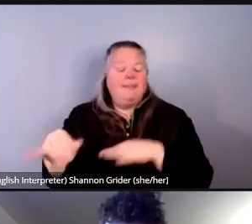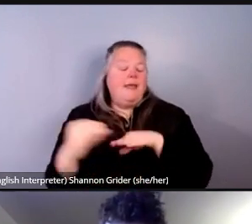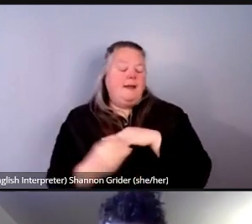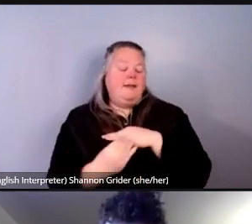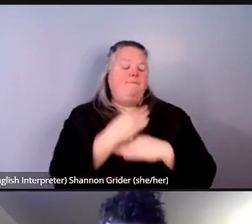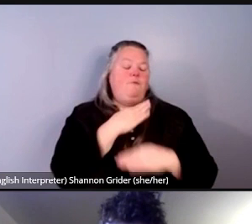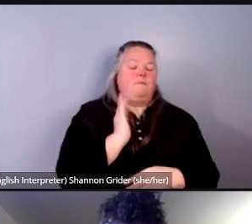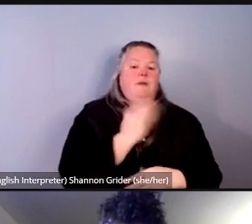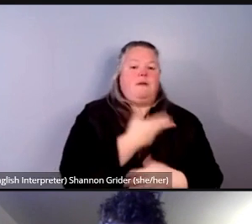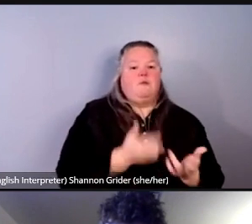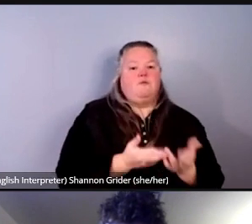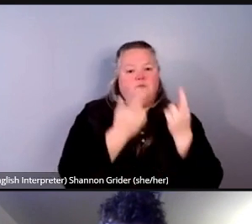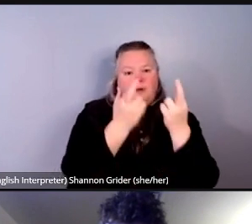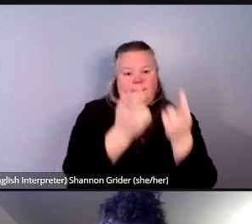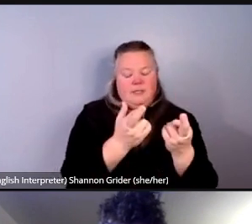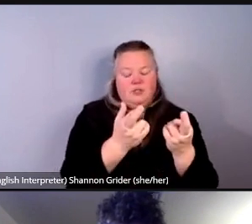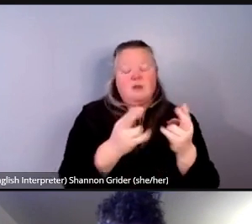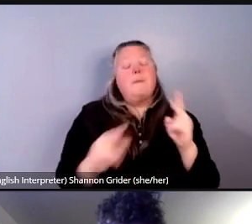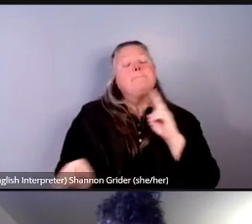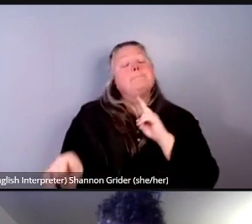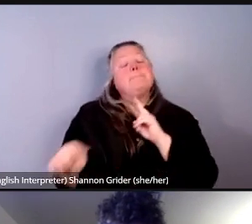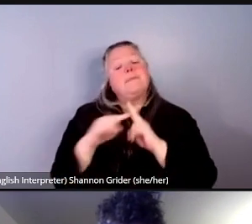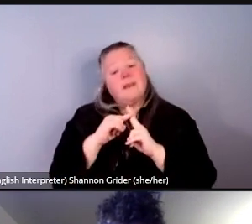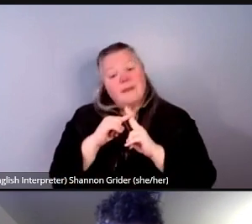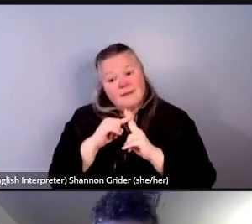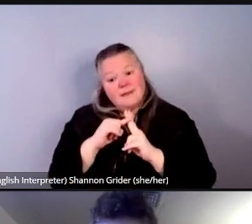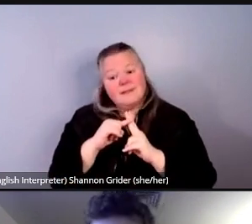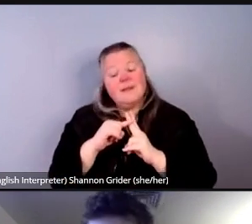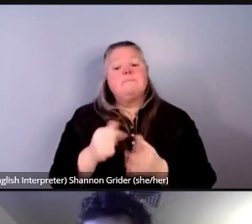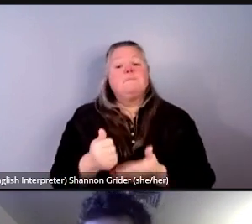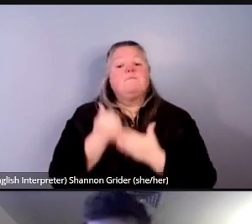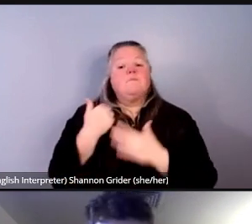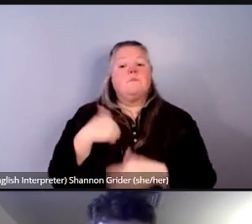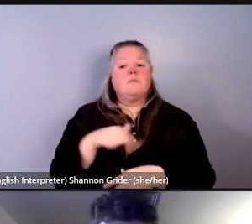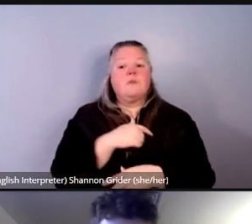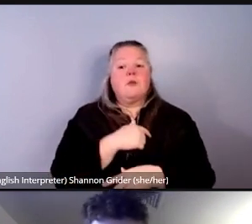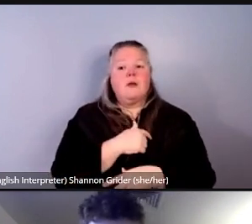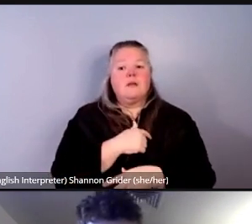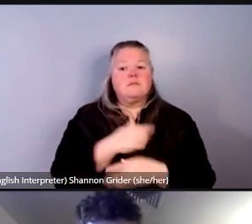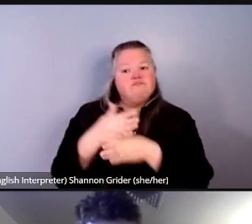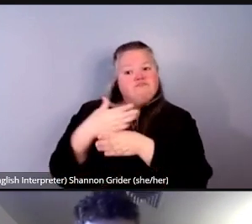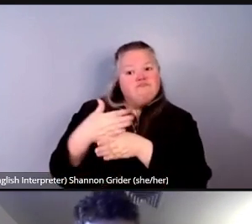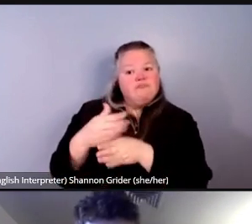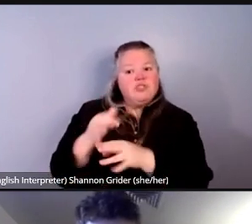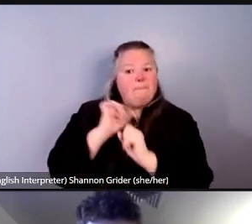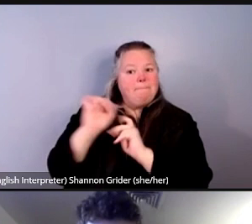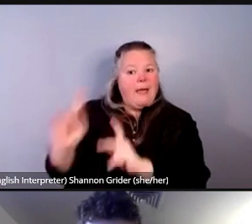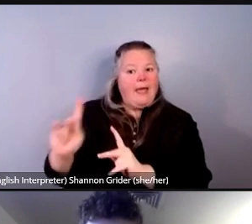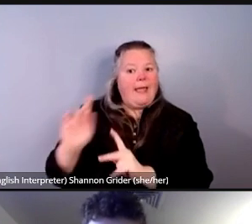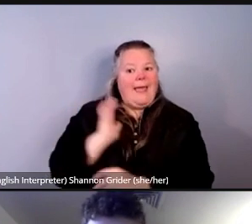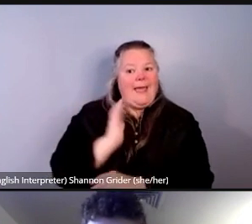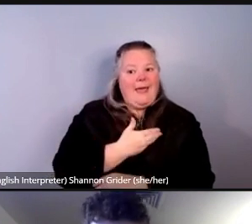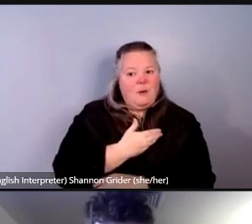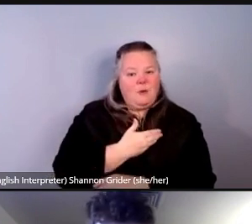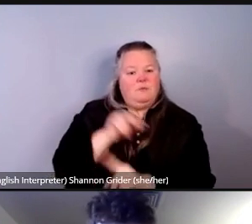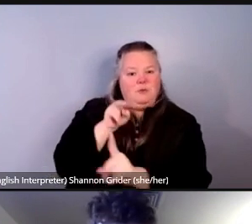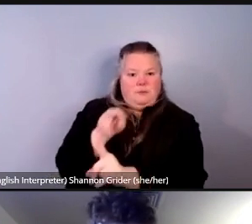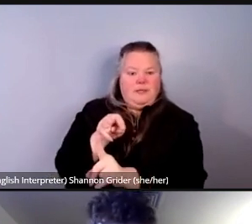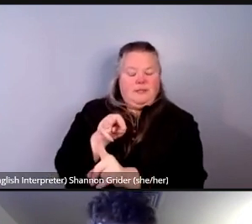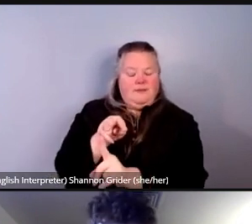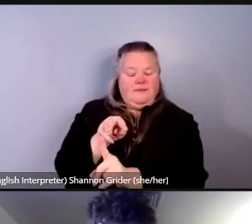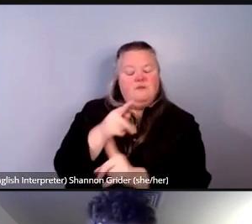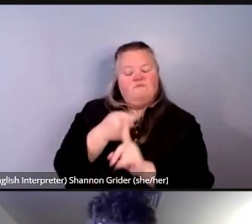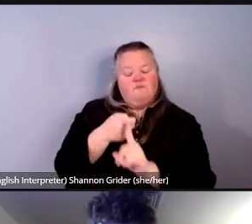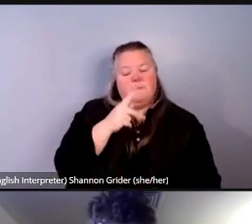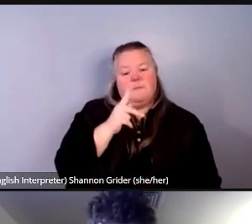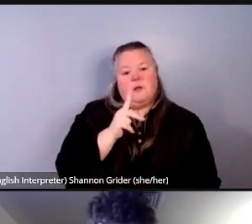our recommendations, but it also helped us be able to share with them the perspective of the Cool Council members from